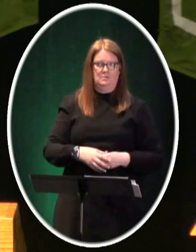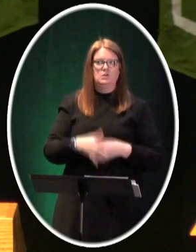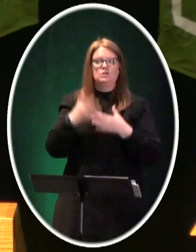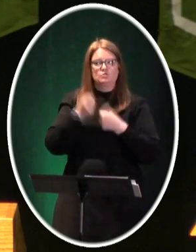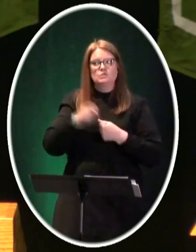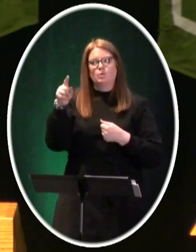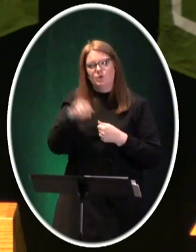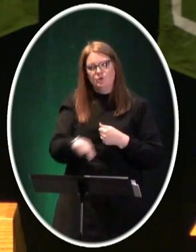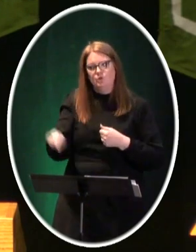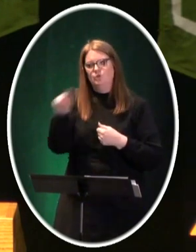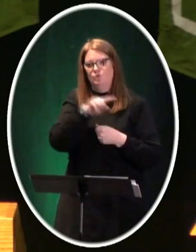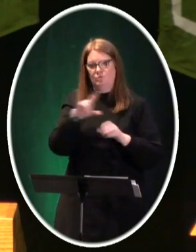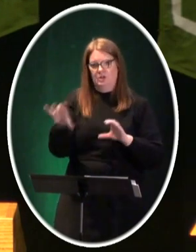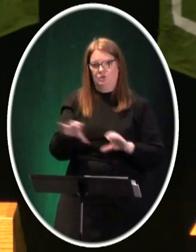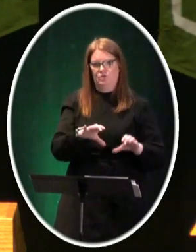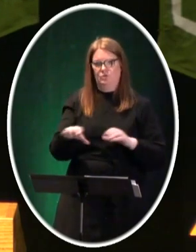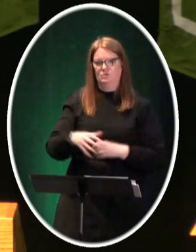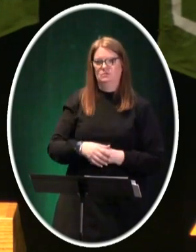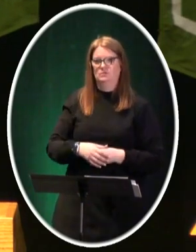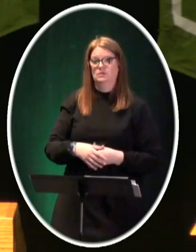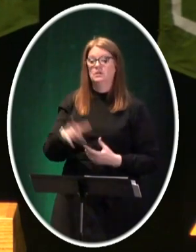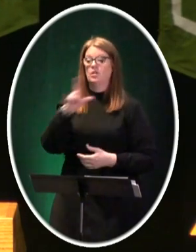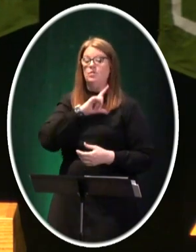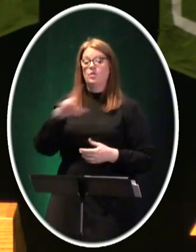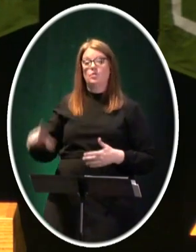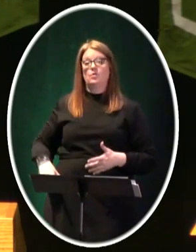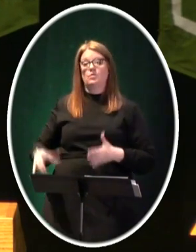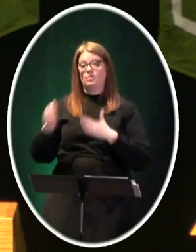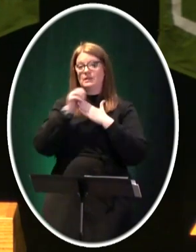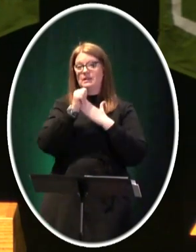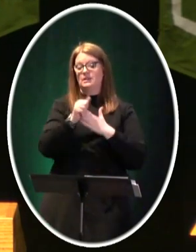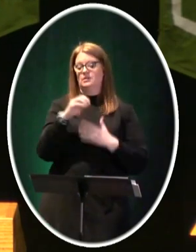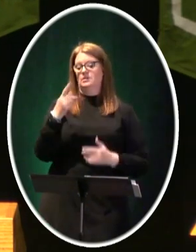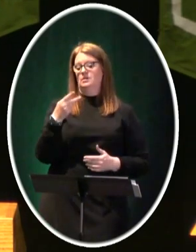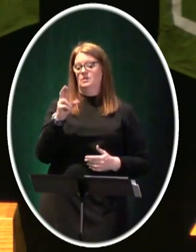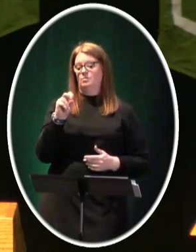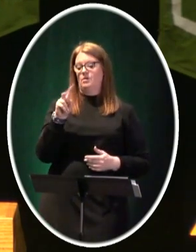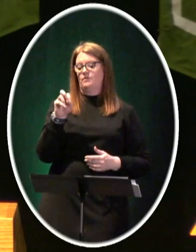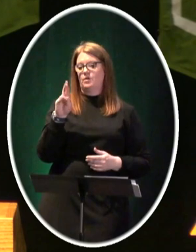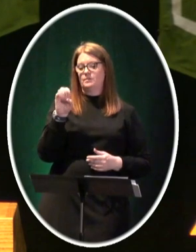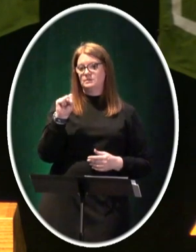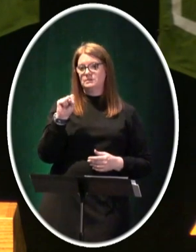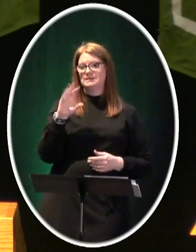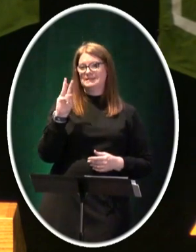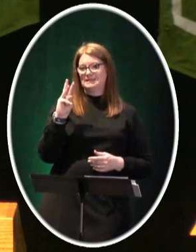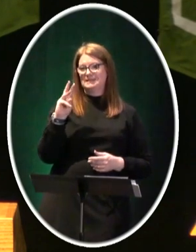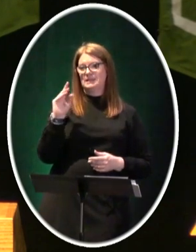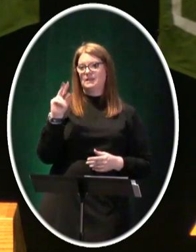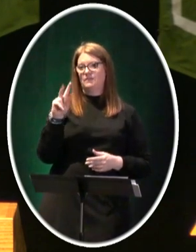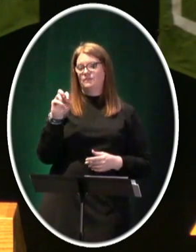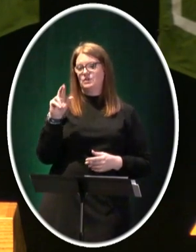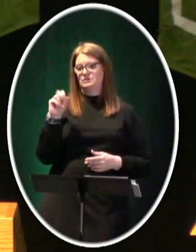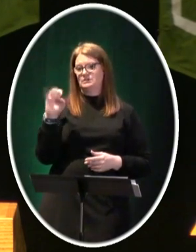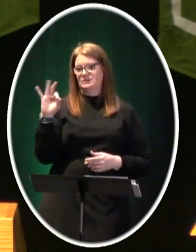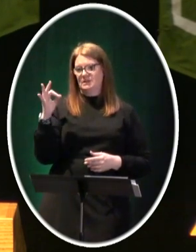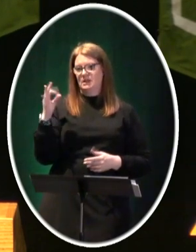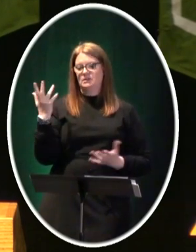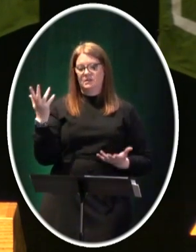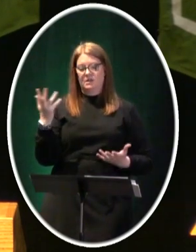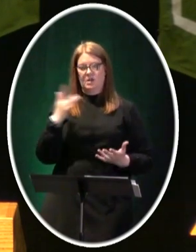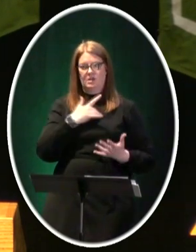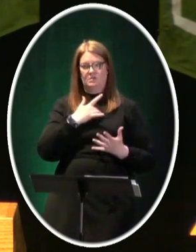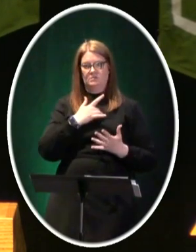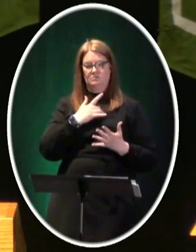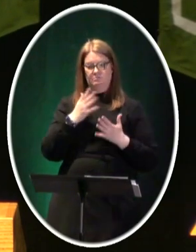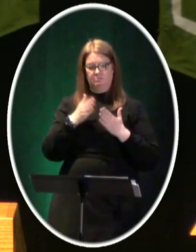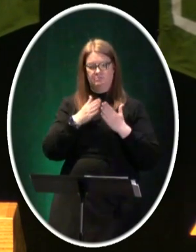because after all, the Lord directs your steps. Proverbs 16 verse 9 says, "A man's heart plans his way, but the